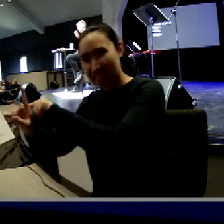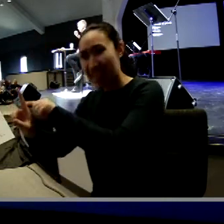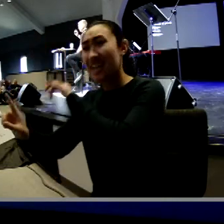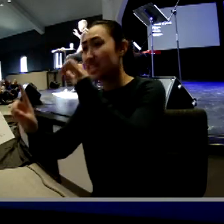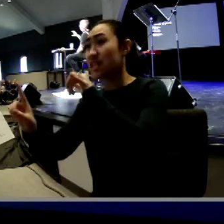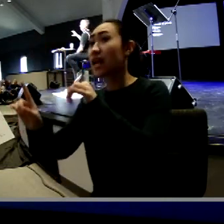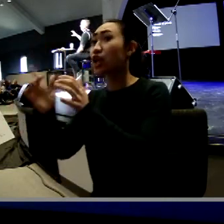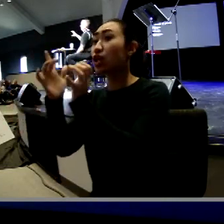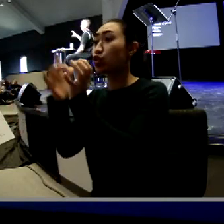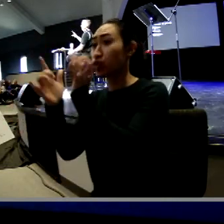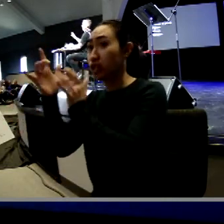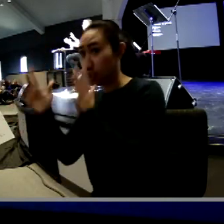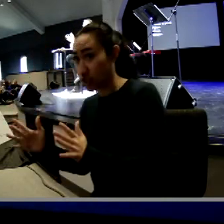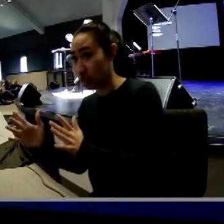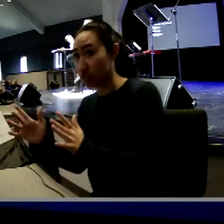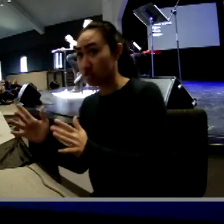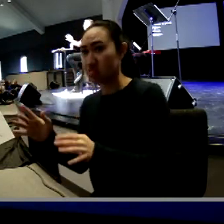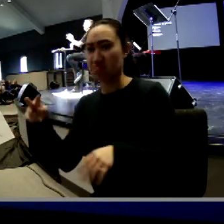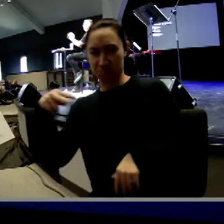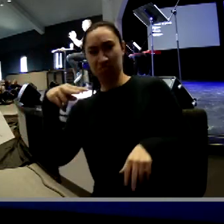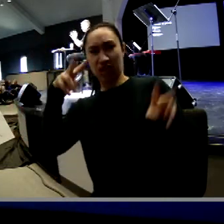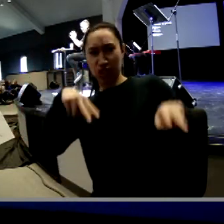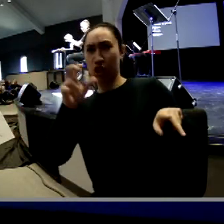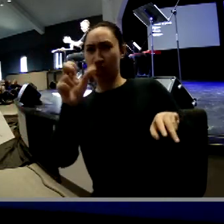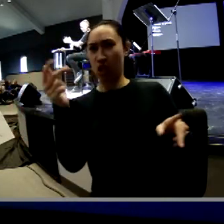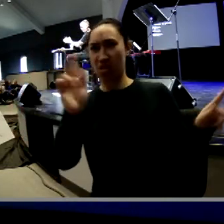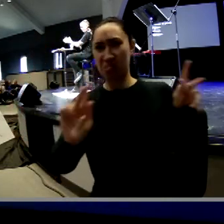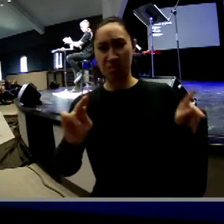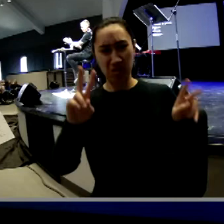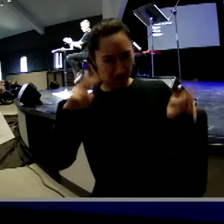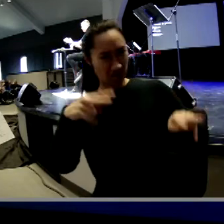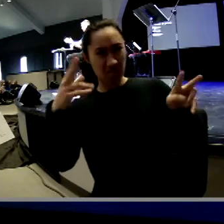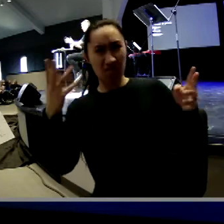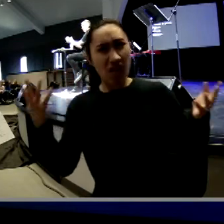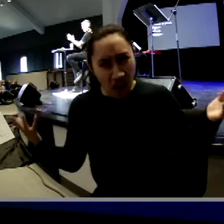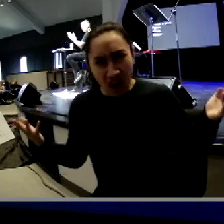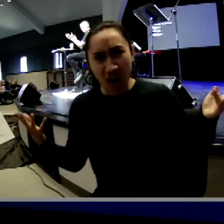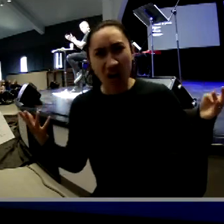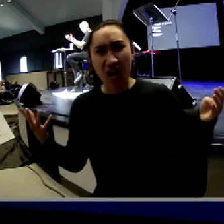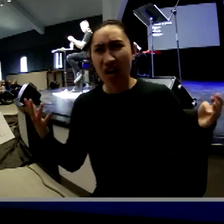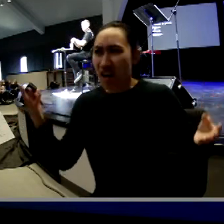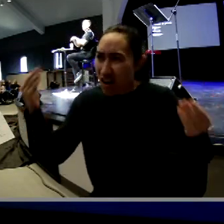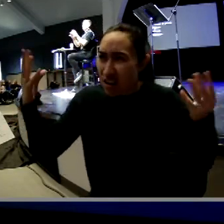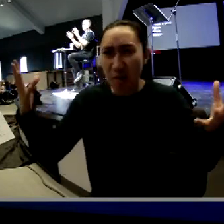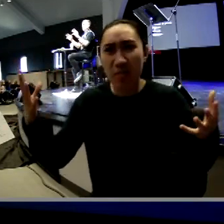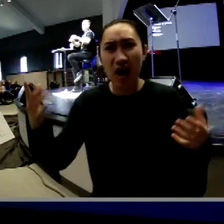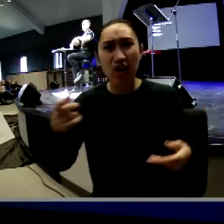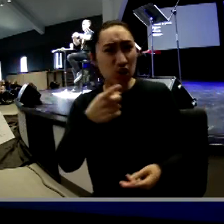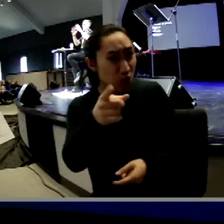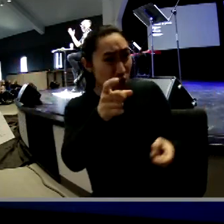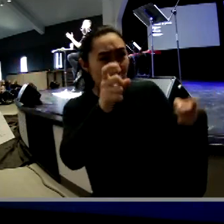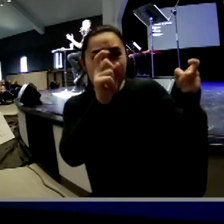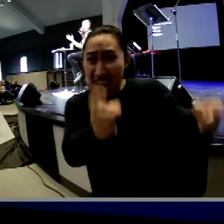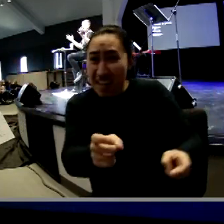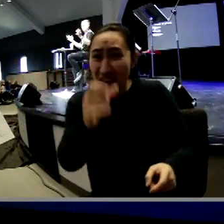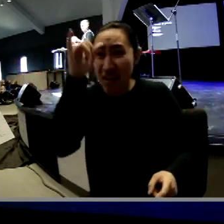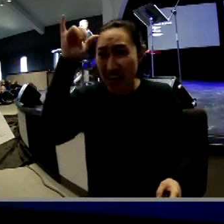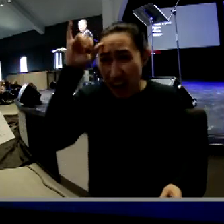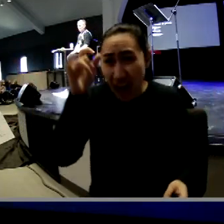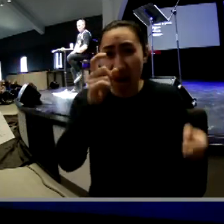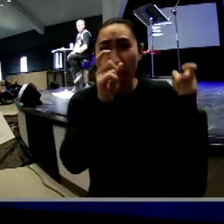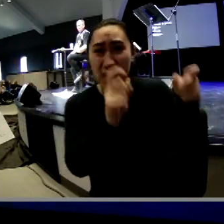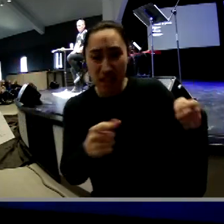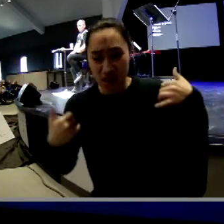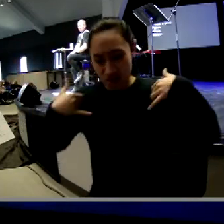with fruitfulness. What he was concerned about was faithfulness. And there's a difference. There's a sermon. There's a life application